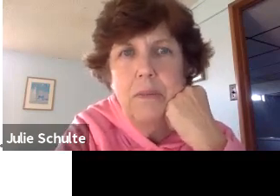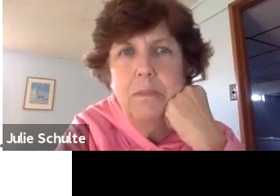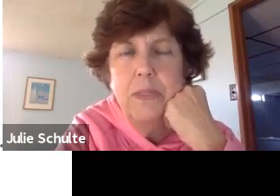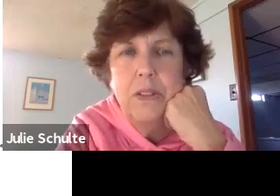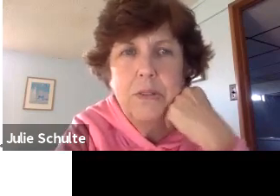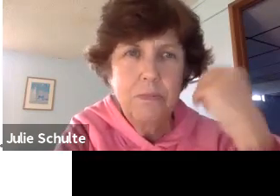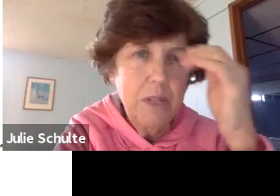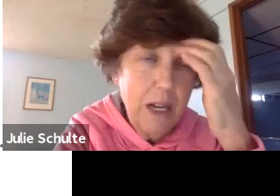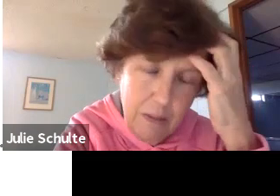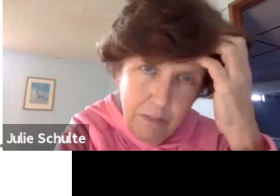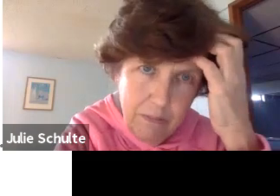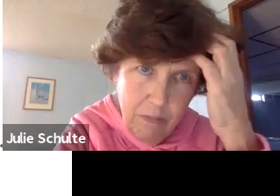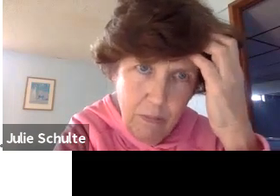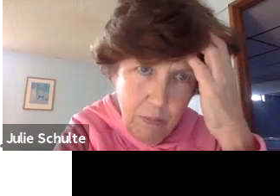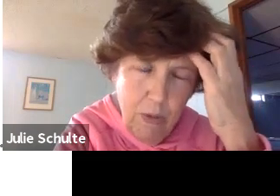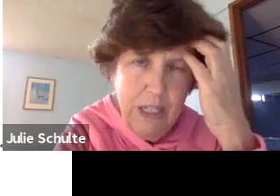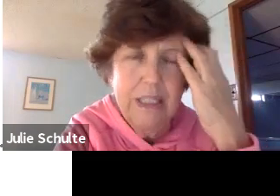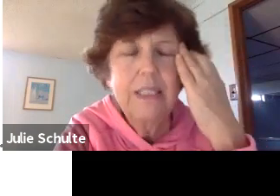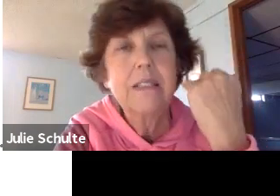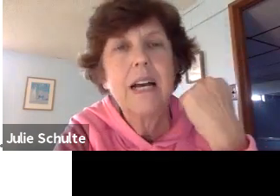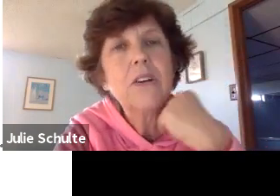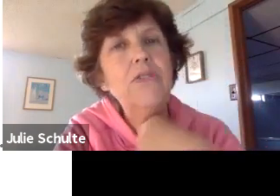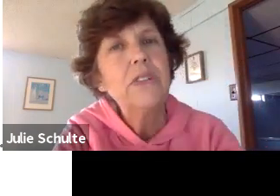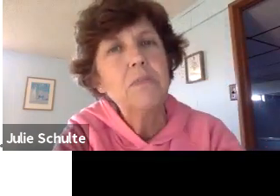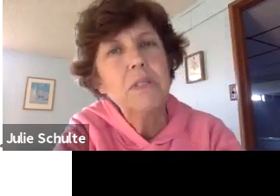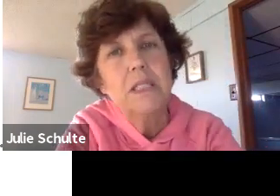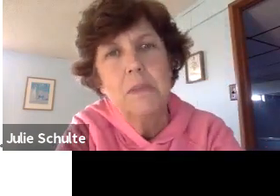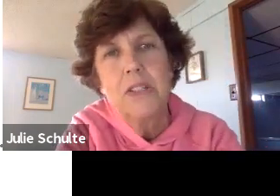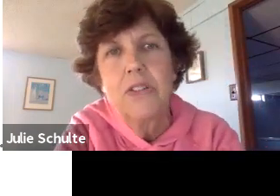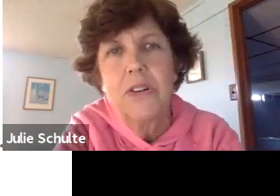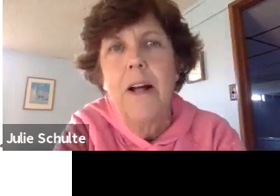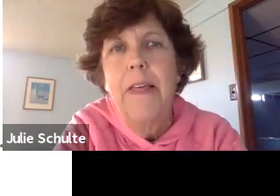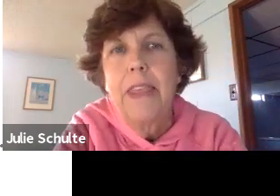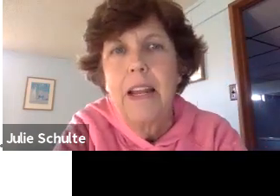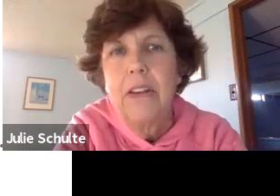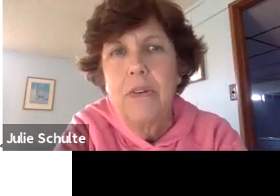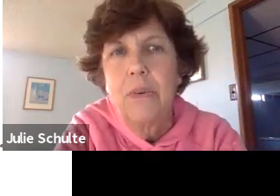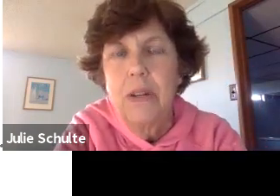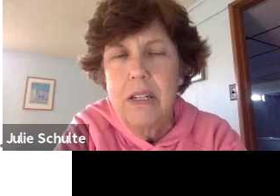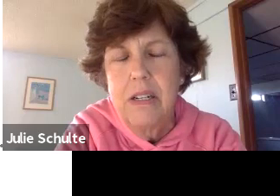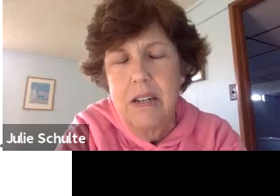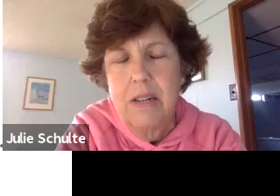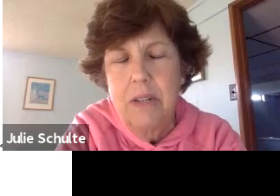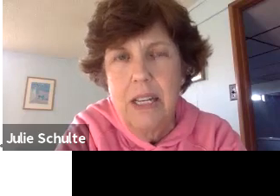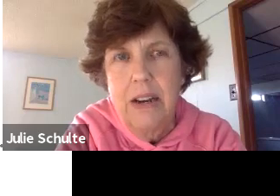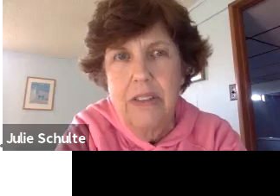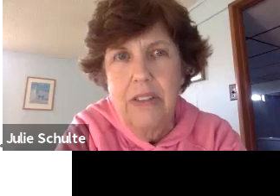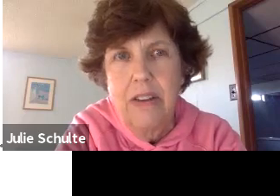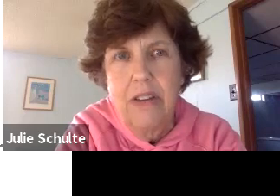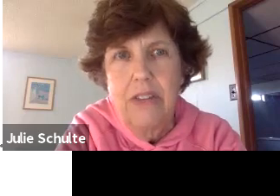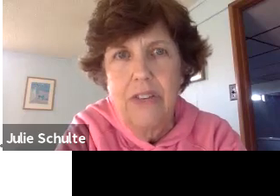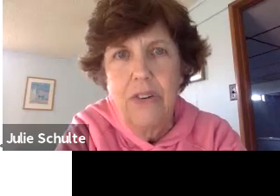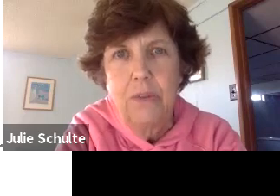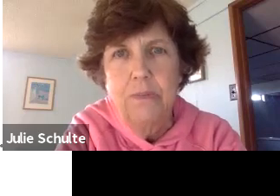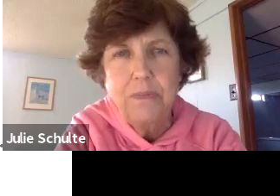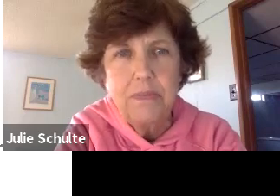put them. So when it's not COVID, please make sure that you get everything you